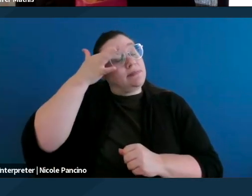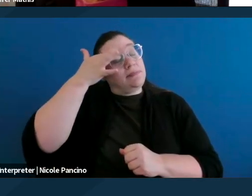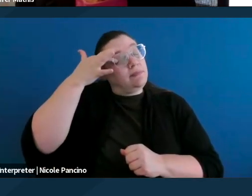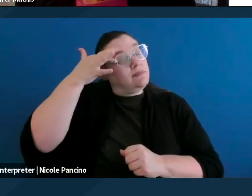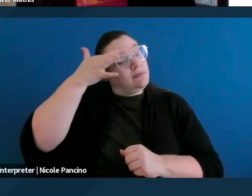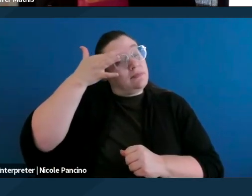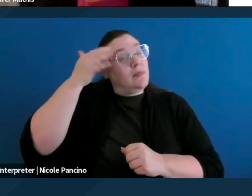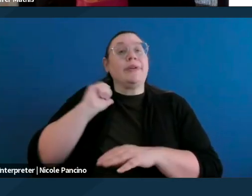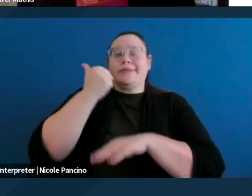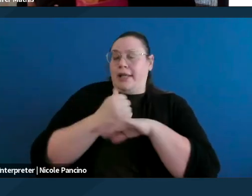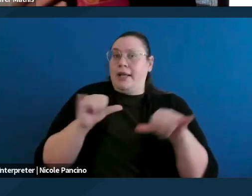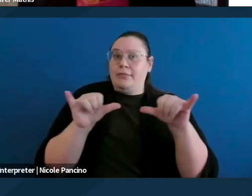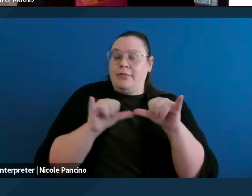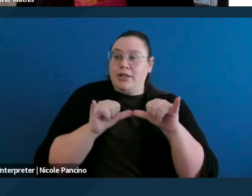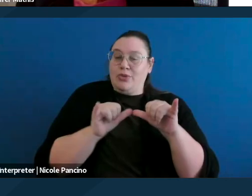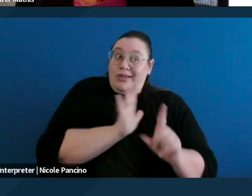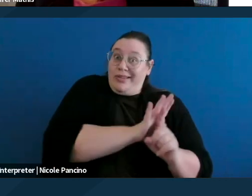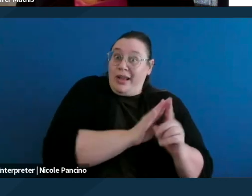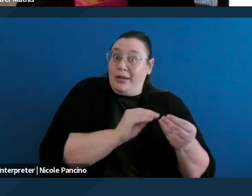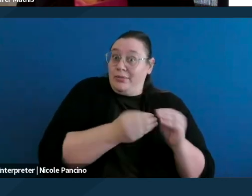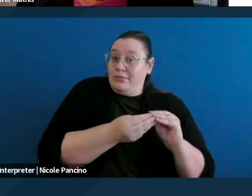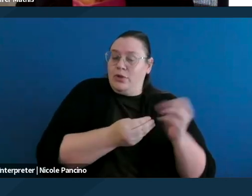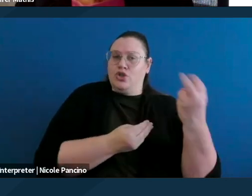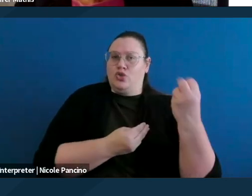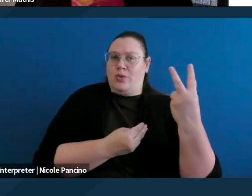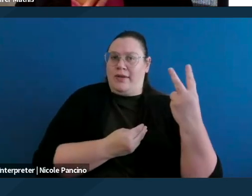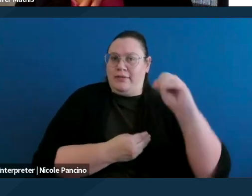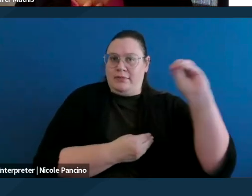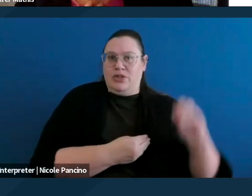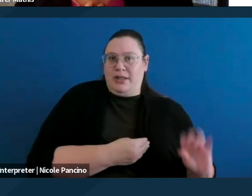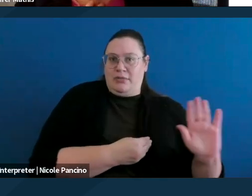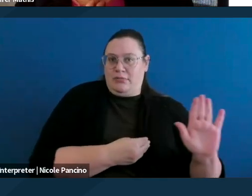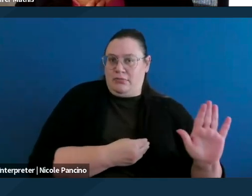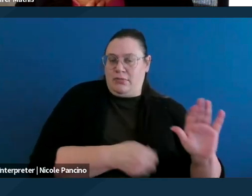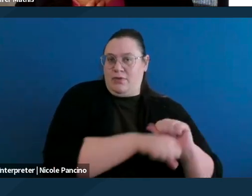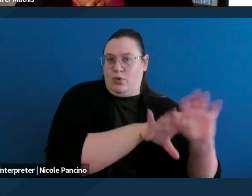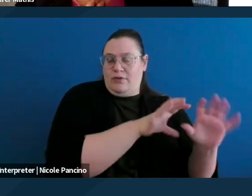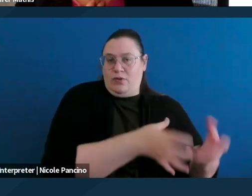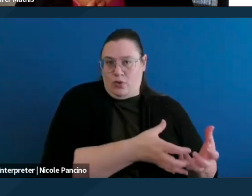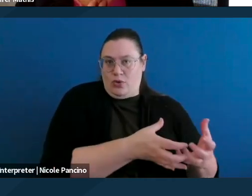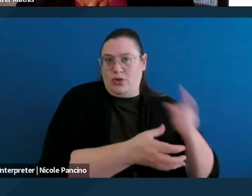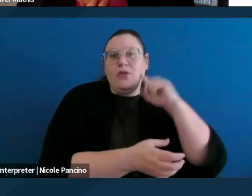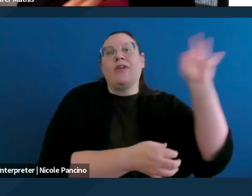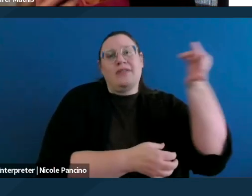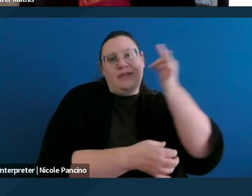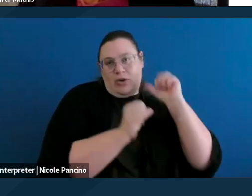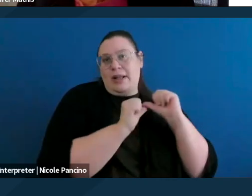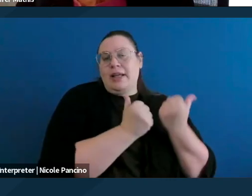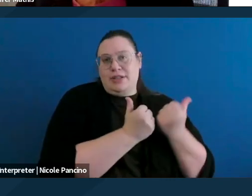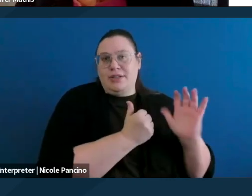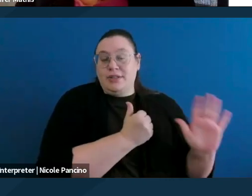the benchmark at 12% of the workforce for federal agencies. And